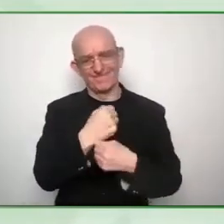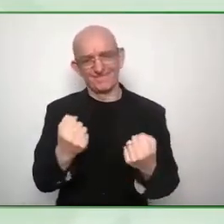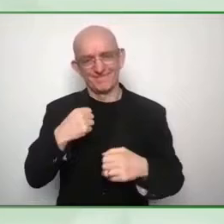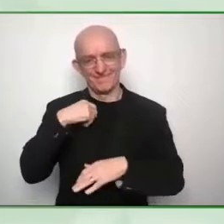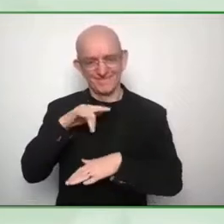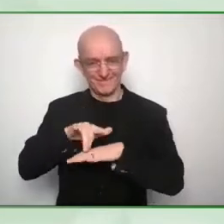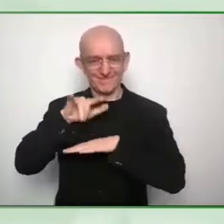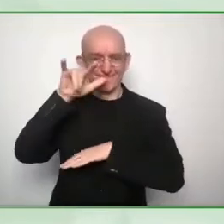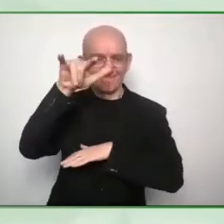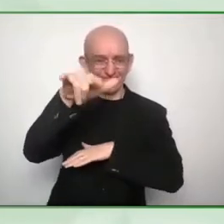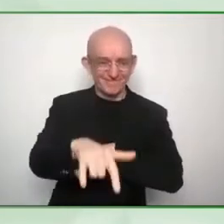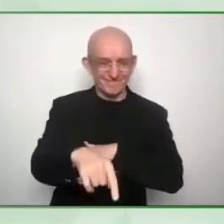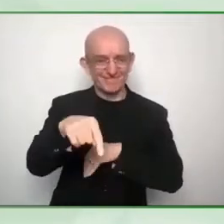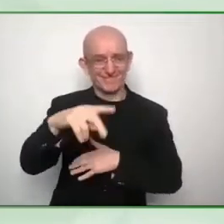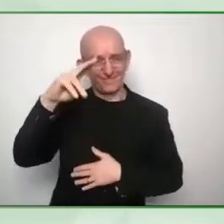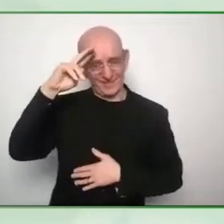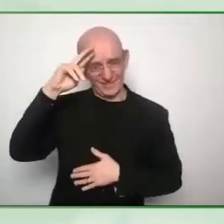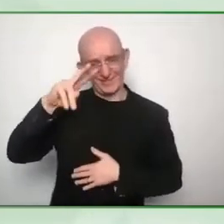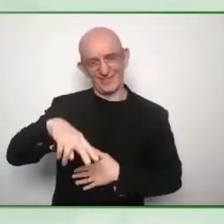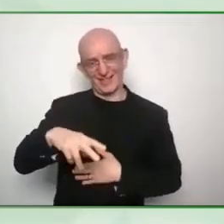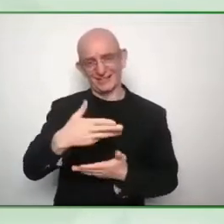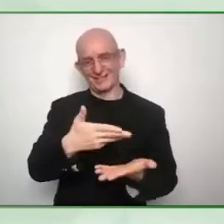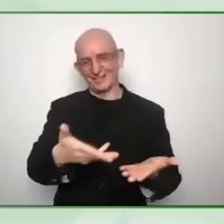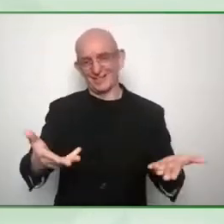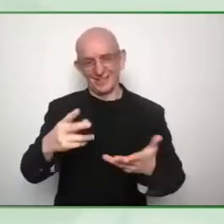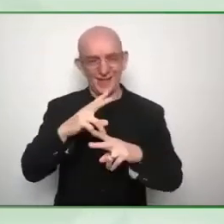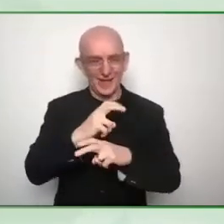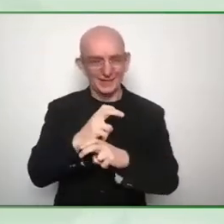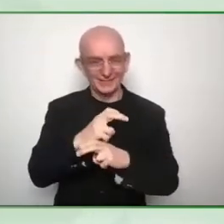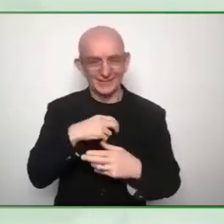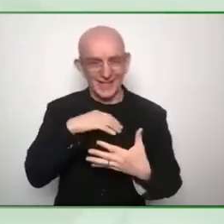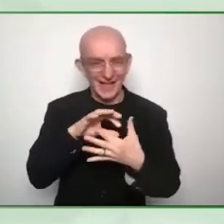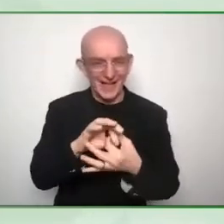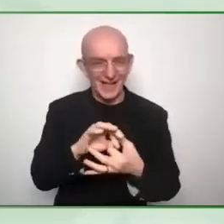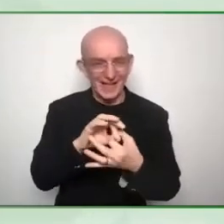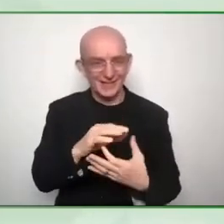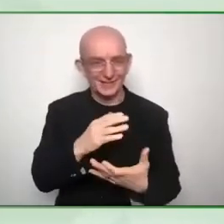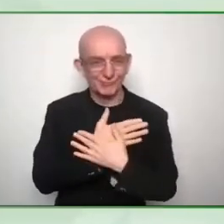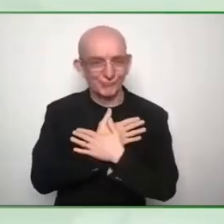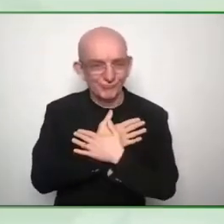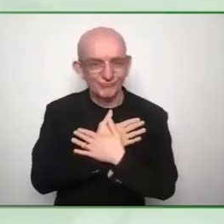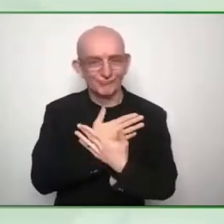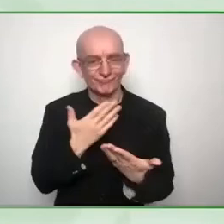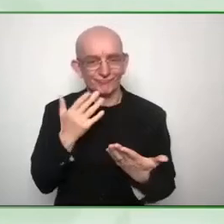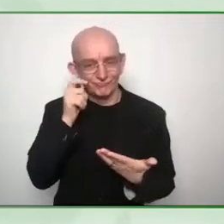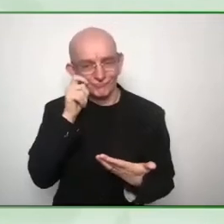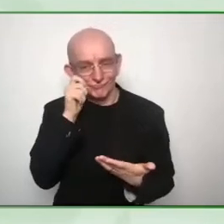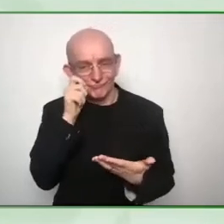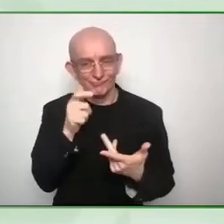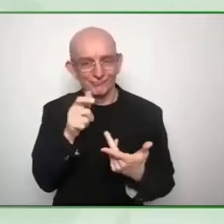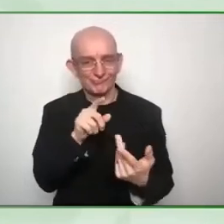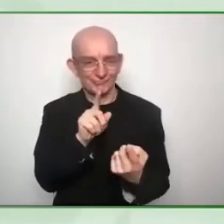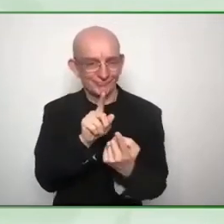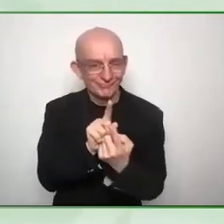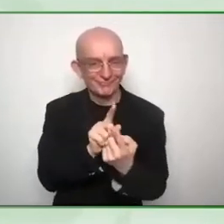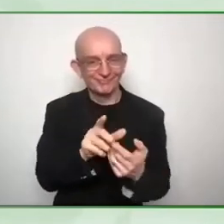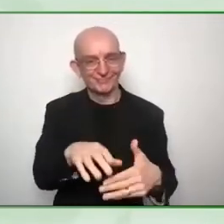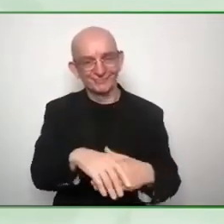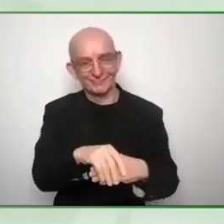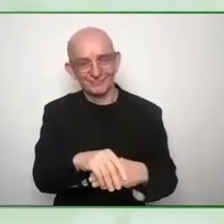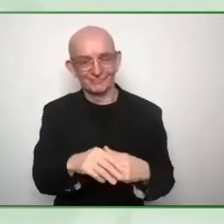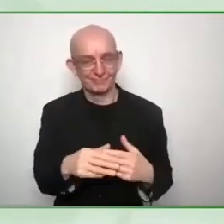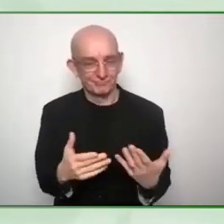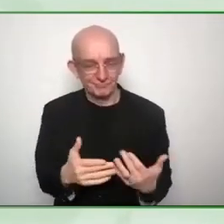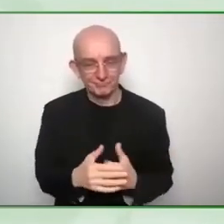journey started at birth. I was born with a disability. And my father also had